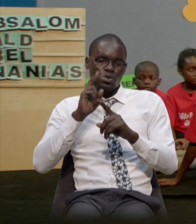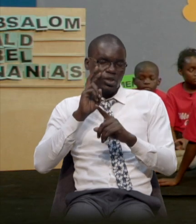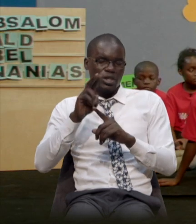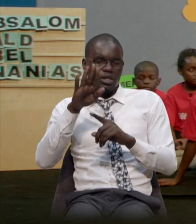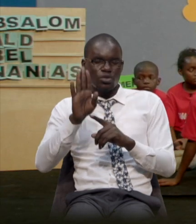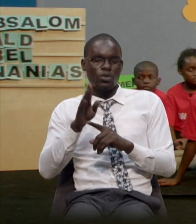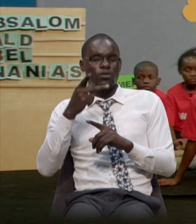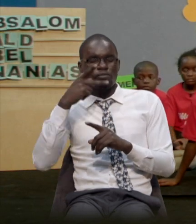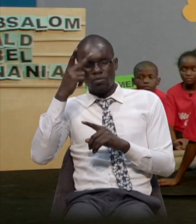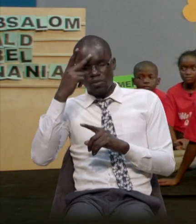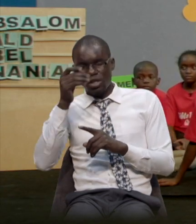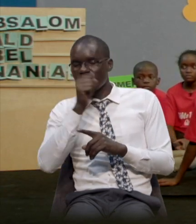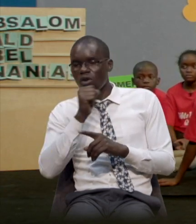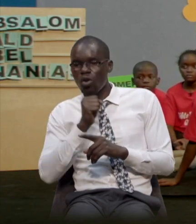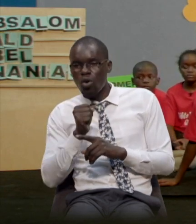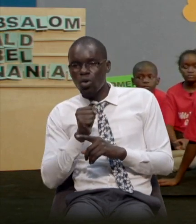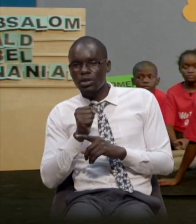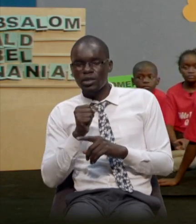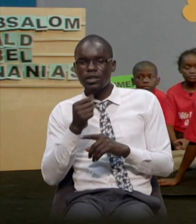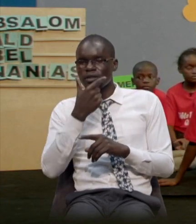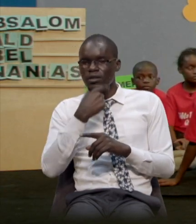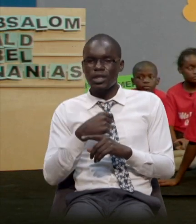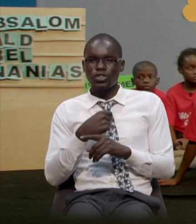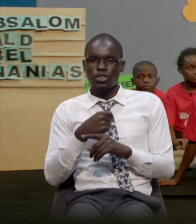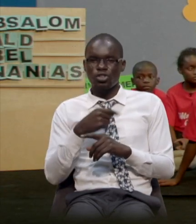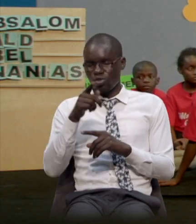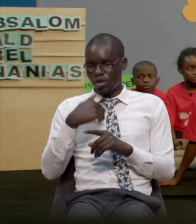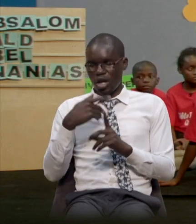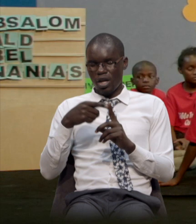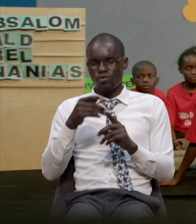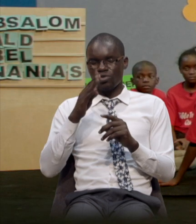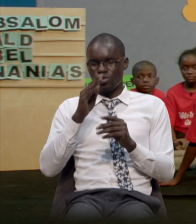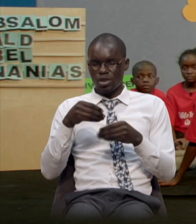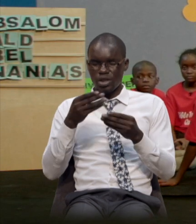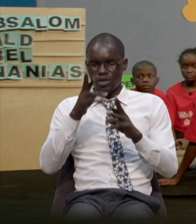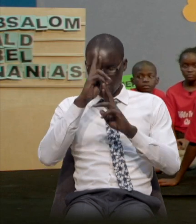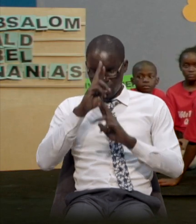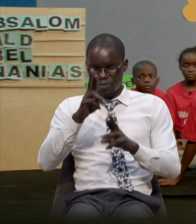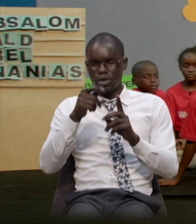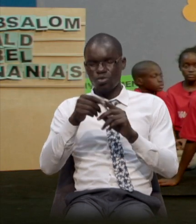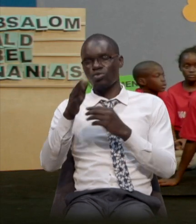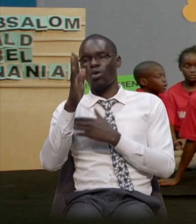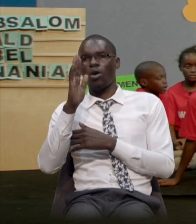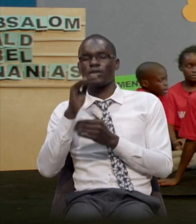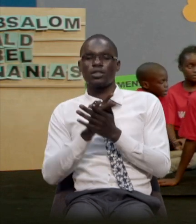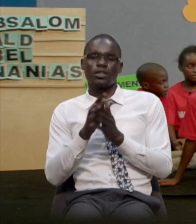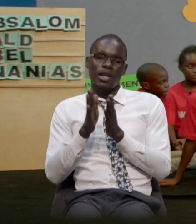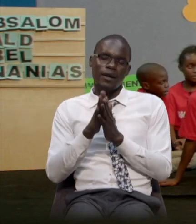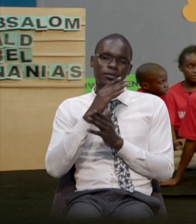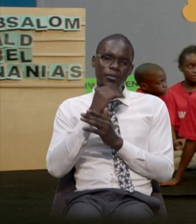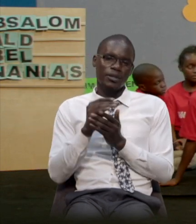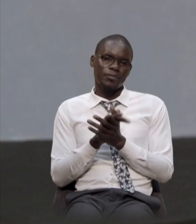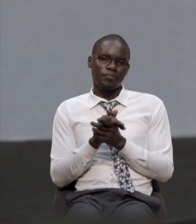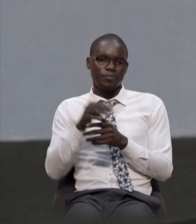at old age and not to kill your parents, you have to give respect to who and who? To